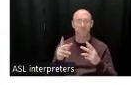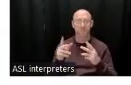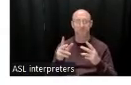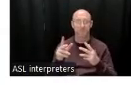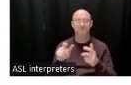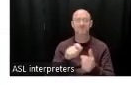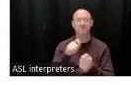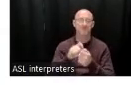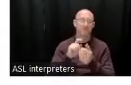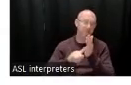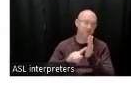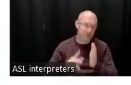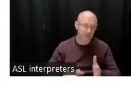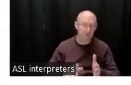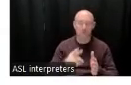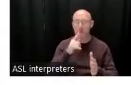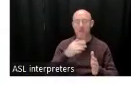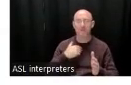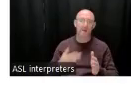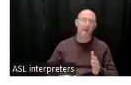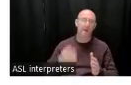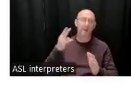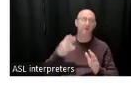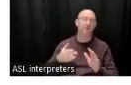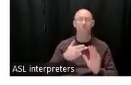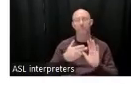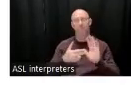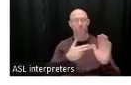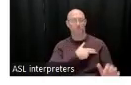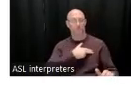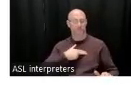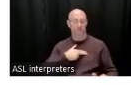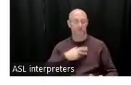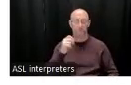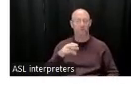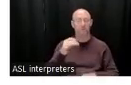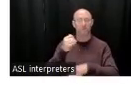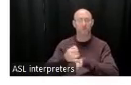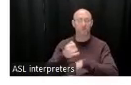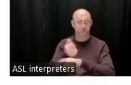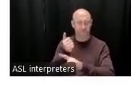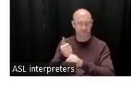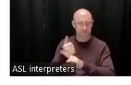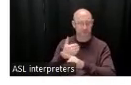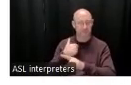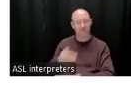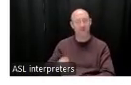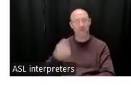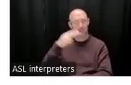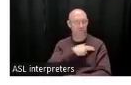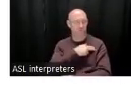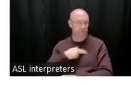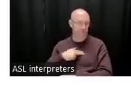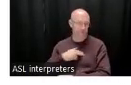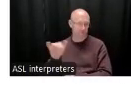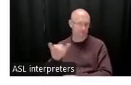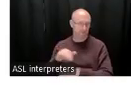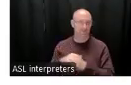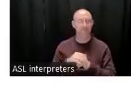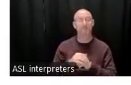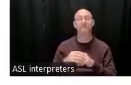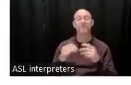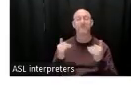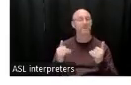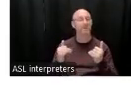specific investigators that have a high reputation, or an institution that has a higher reputation. Now that